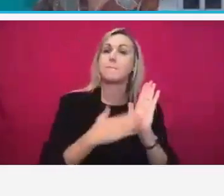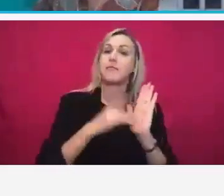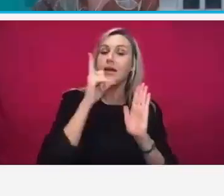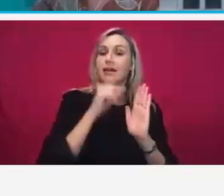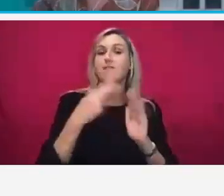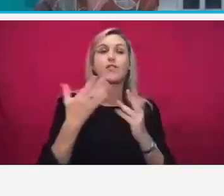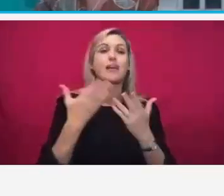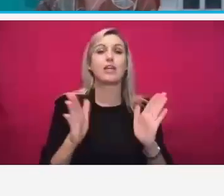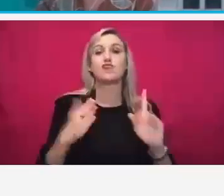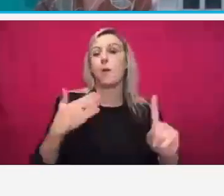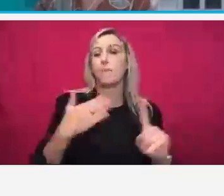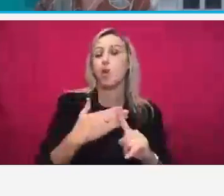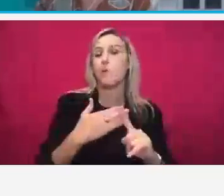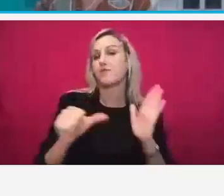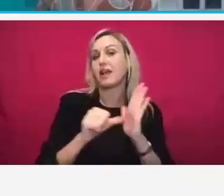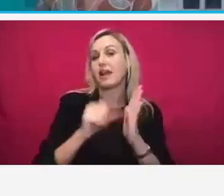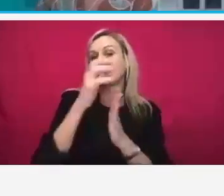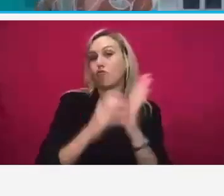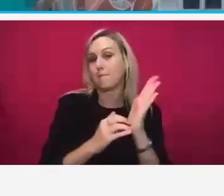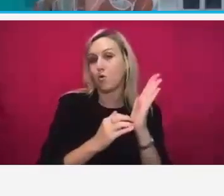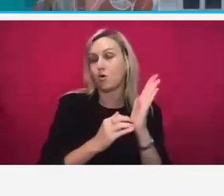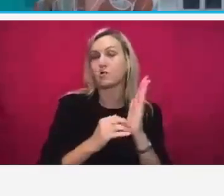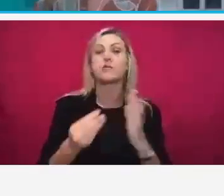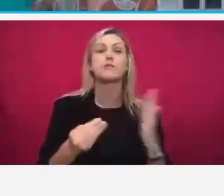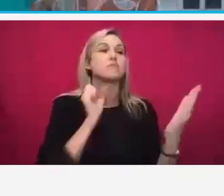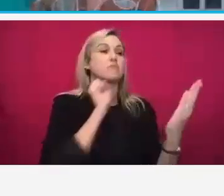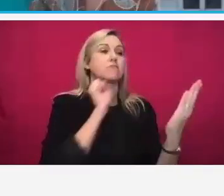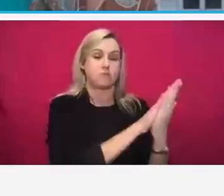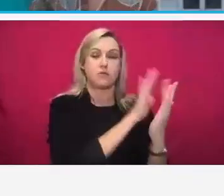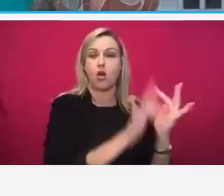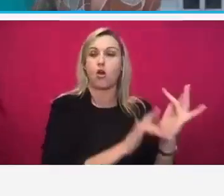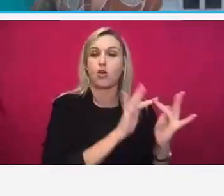purpose financial report after the submission of the aged care financial report.